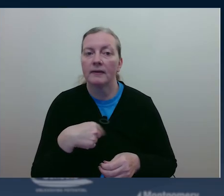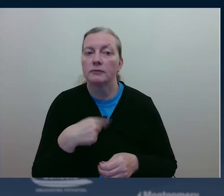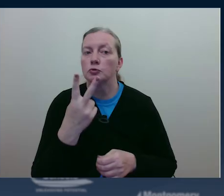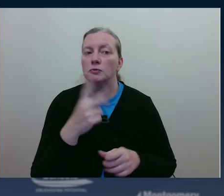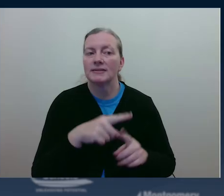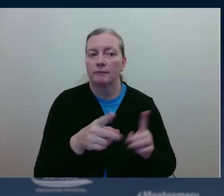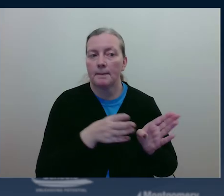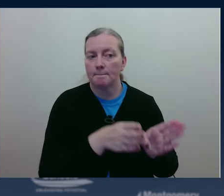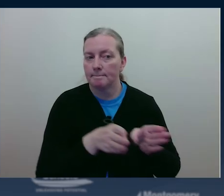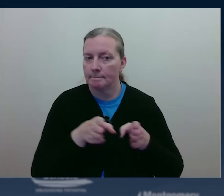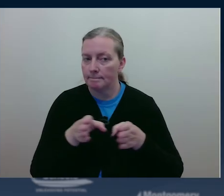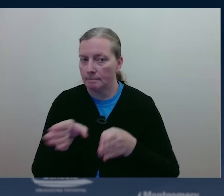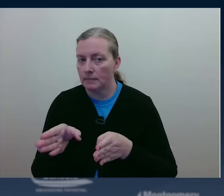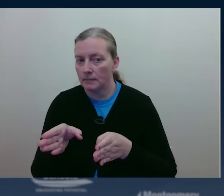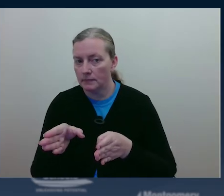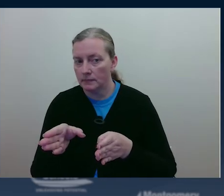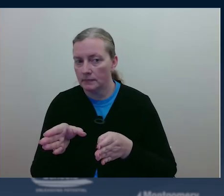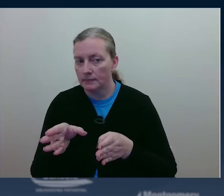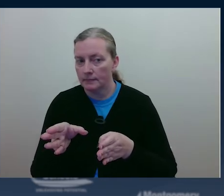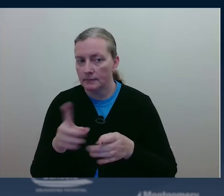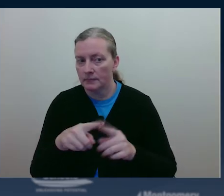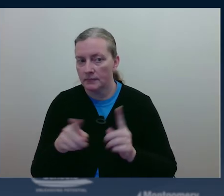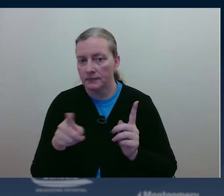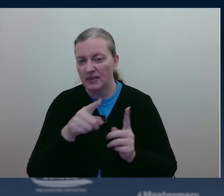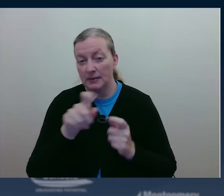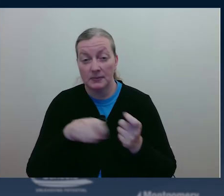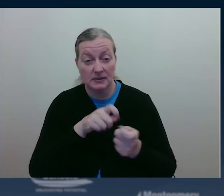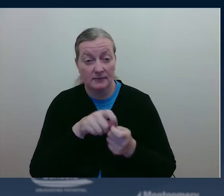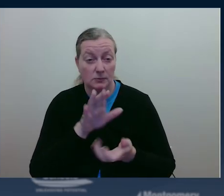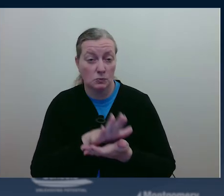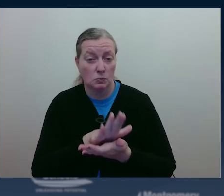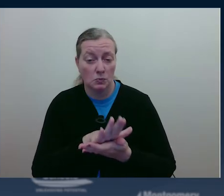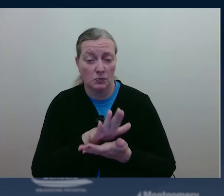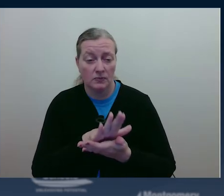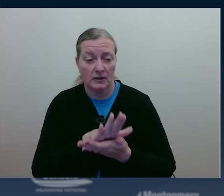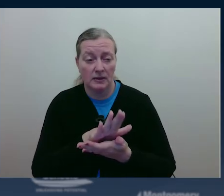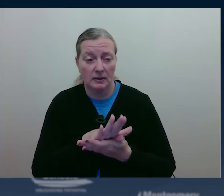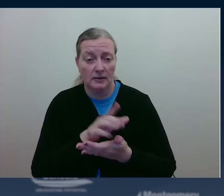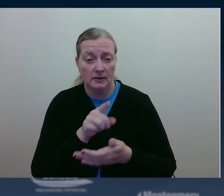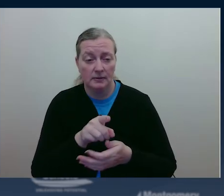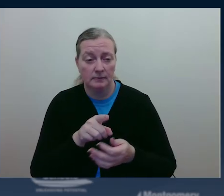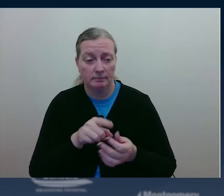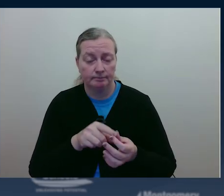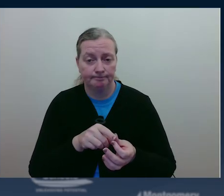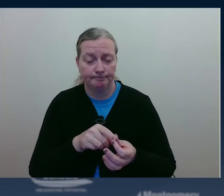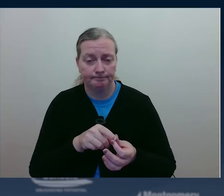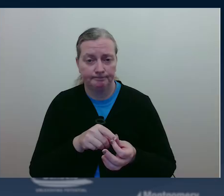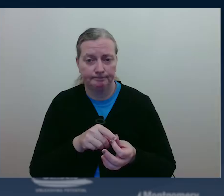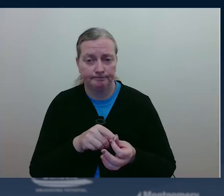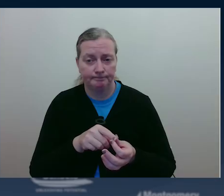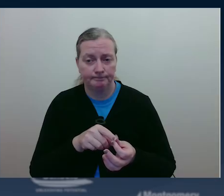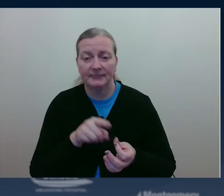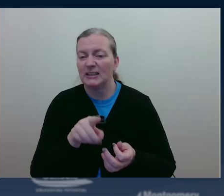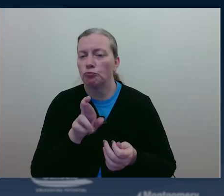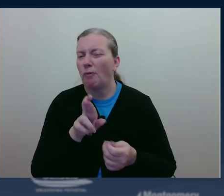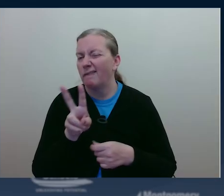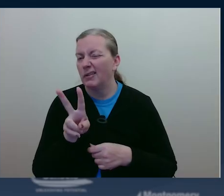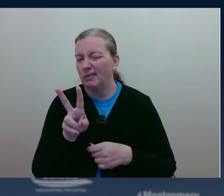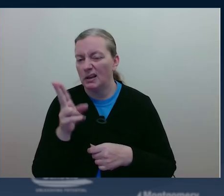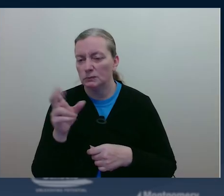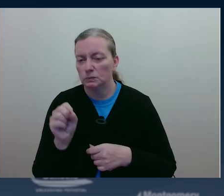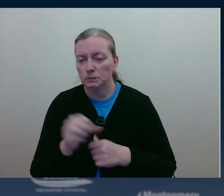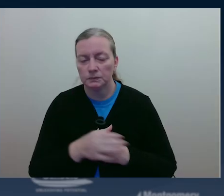specific school, which in this case, we're looking at Rockville High School. The